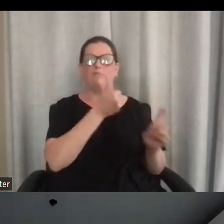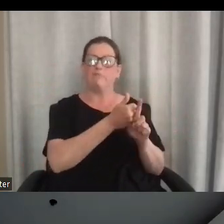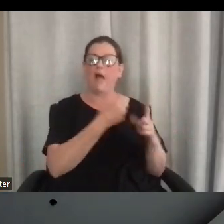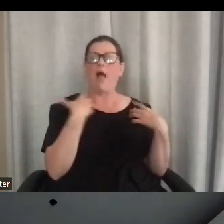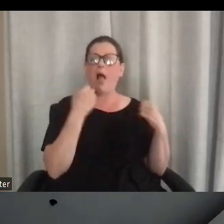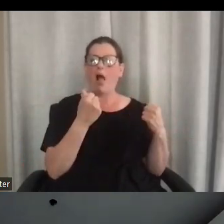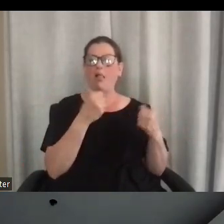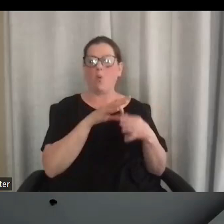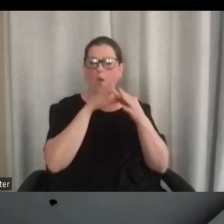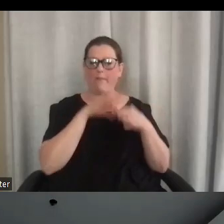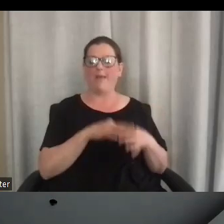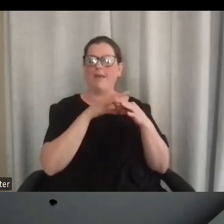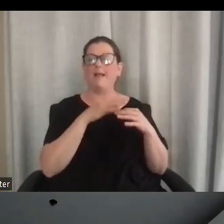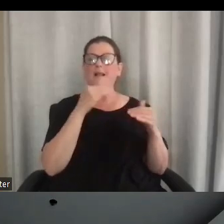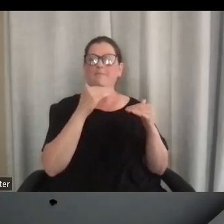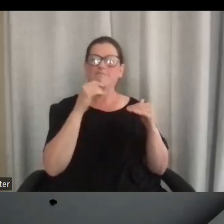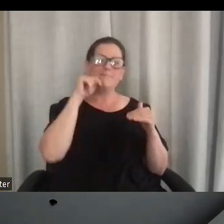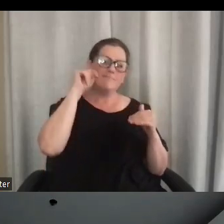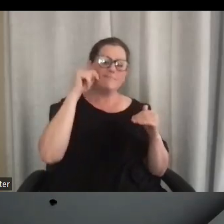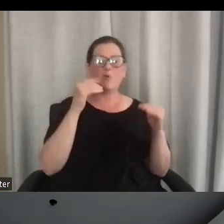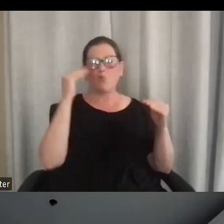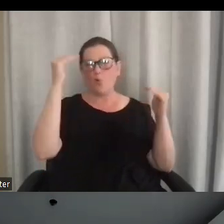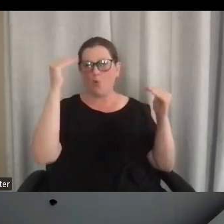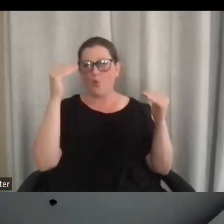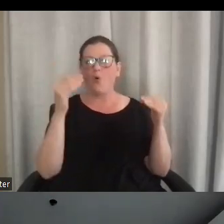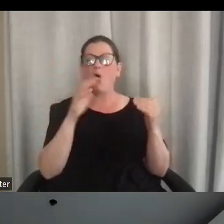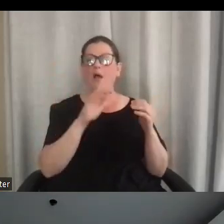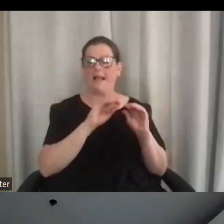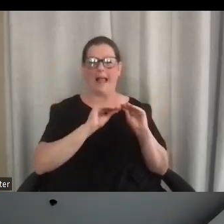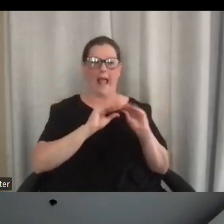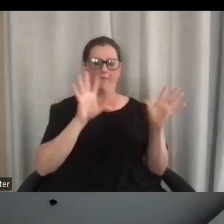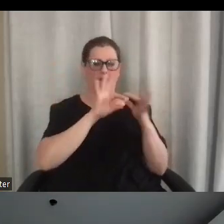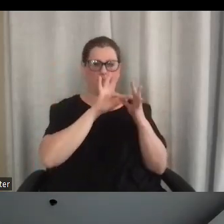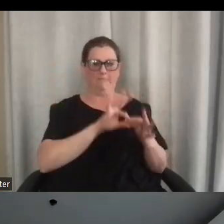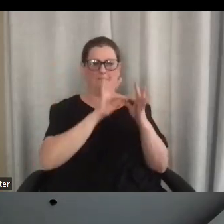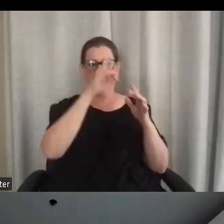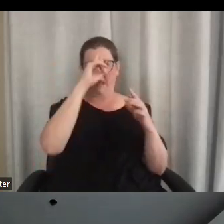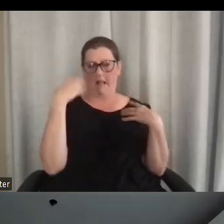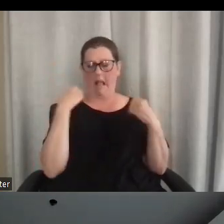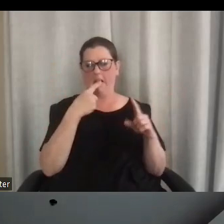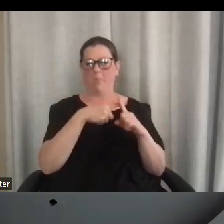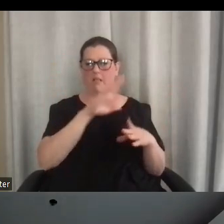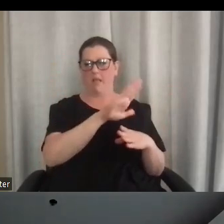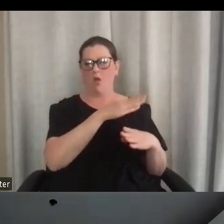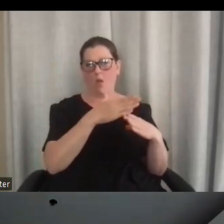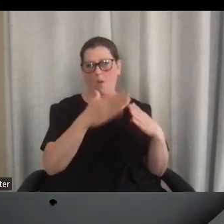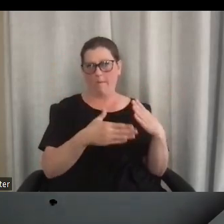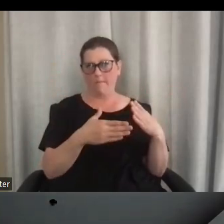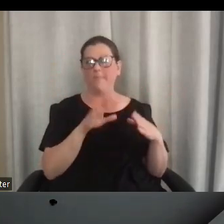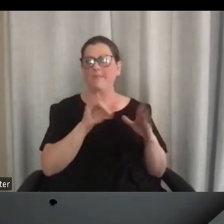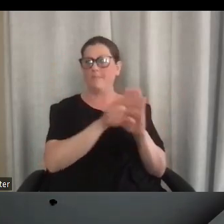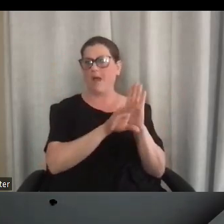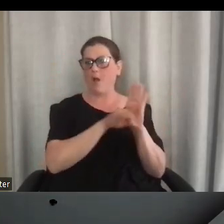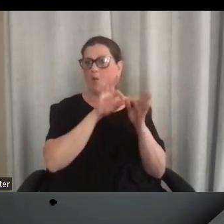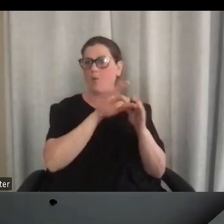and adulthood, with a clear link that well-being is related to mental health and mental health outcomes. In this background about childhood